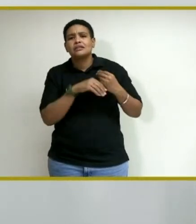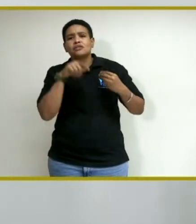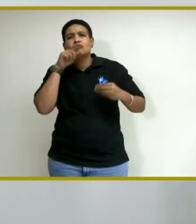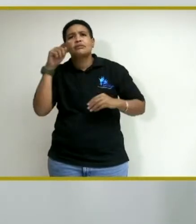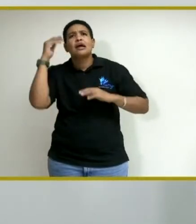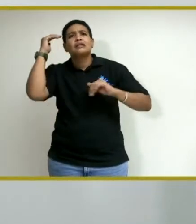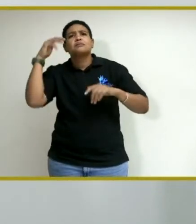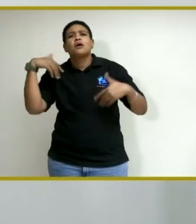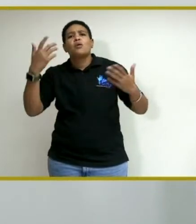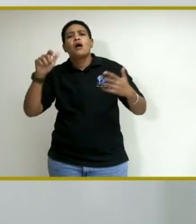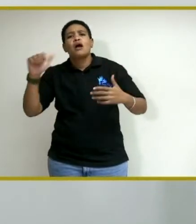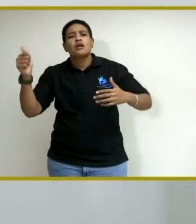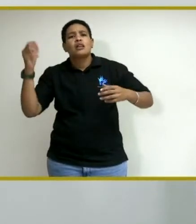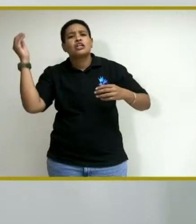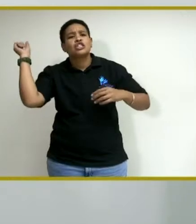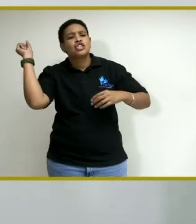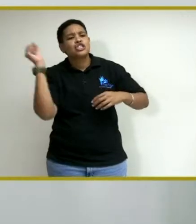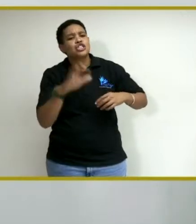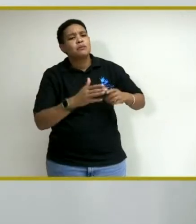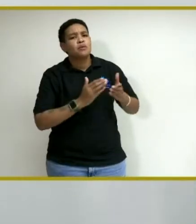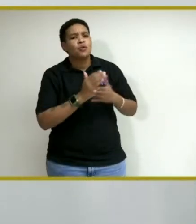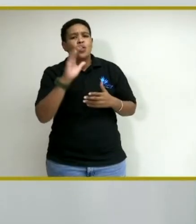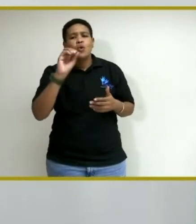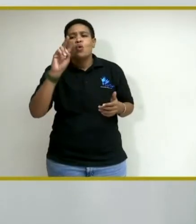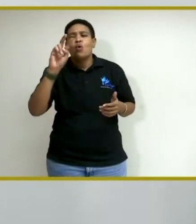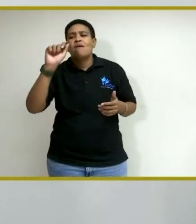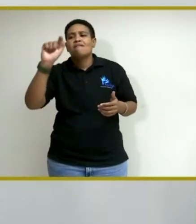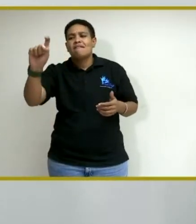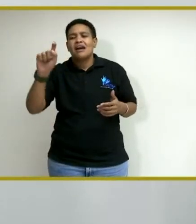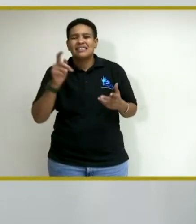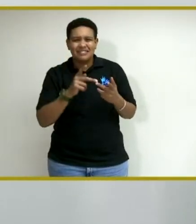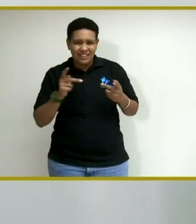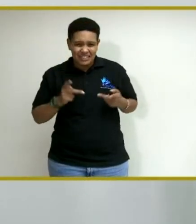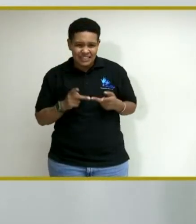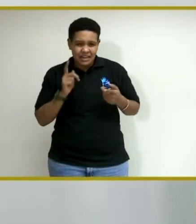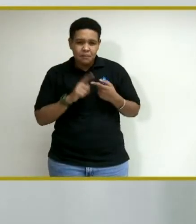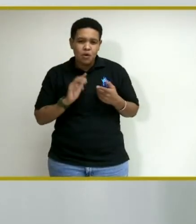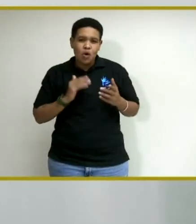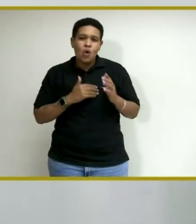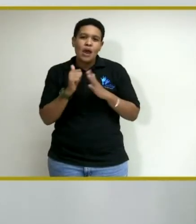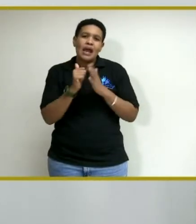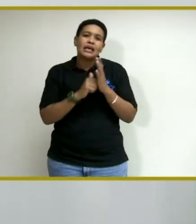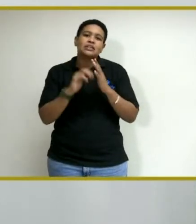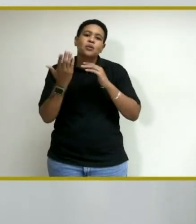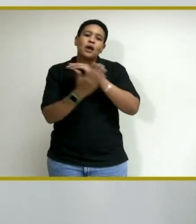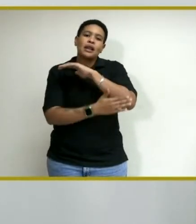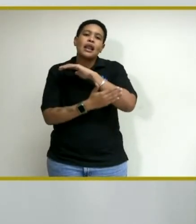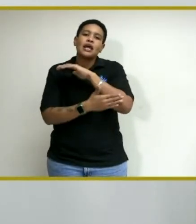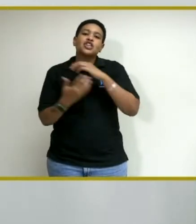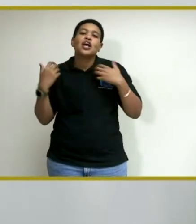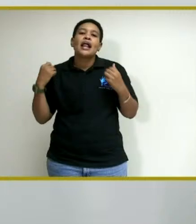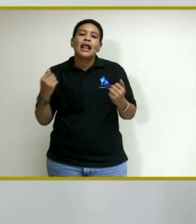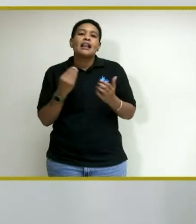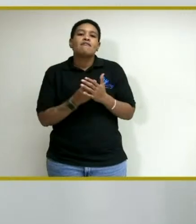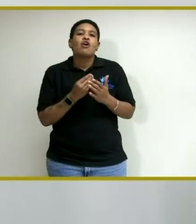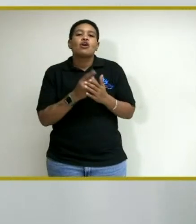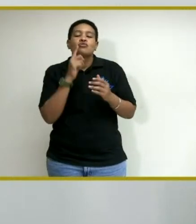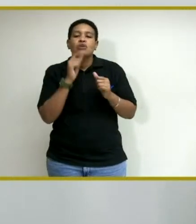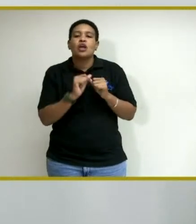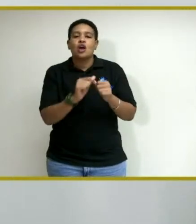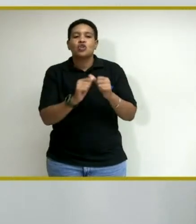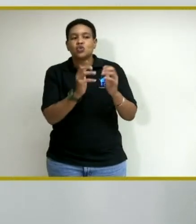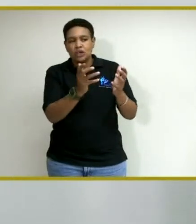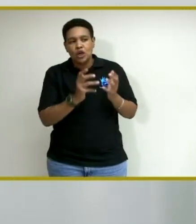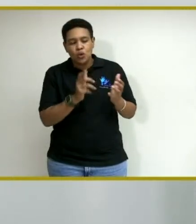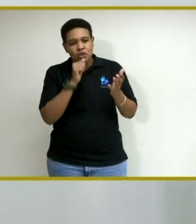anticipating another shipment through the COVAX facility, and our agency, the National Health Fund, continues to negotiate